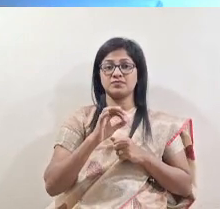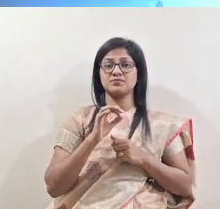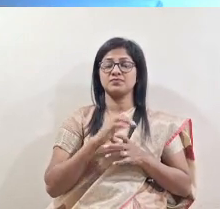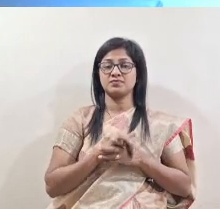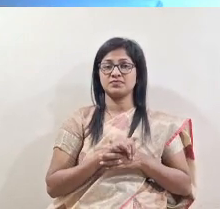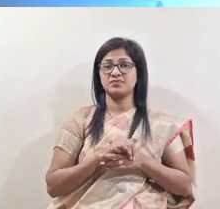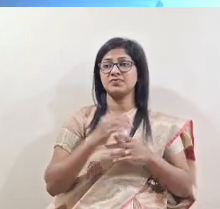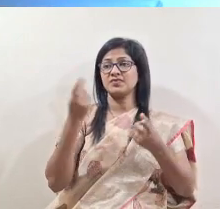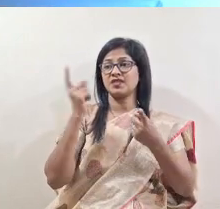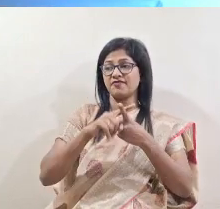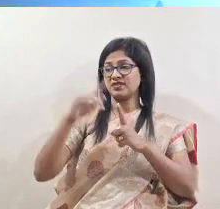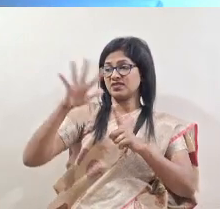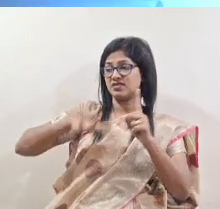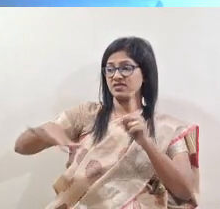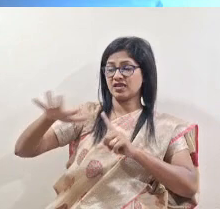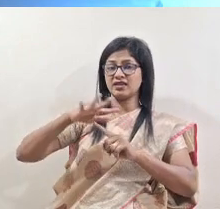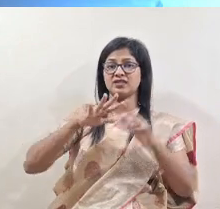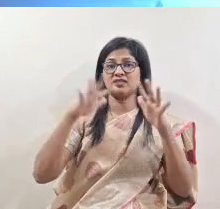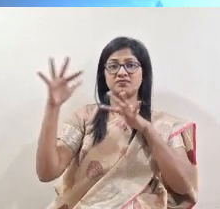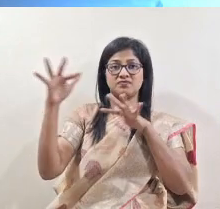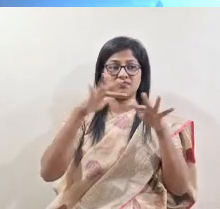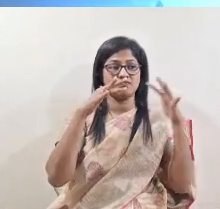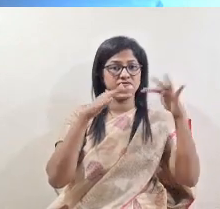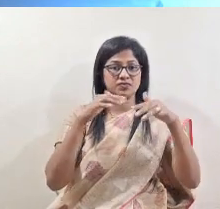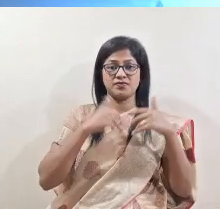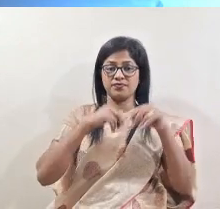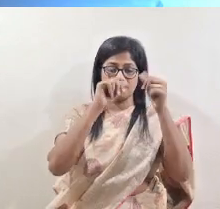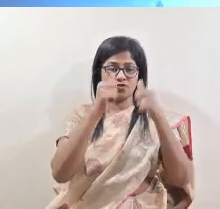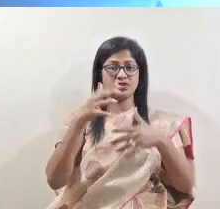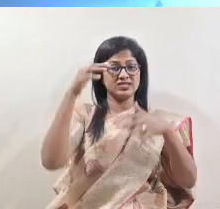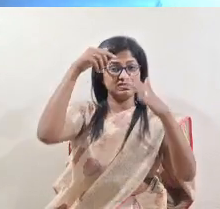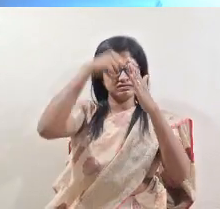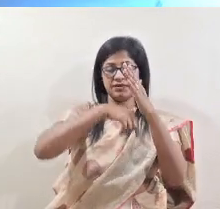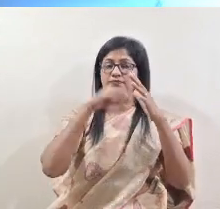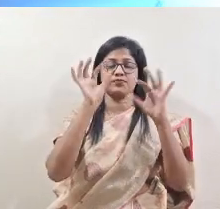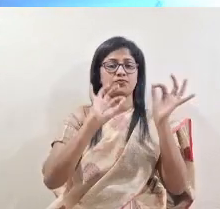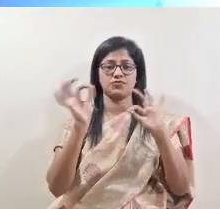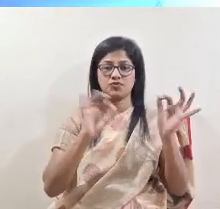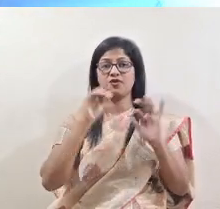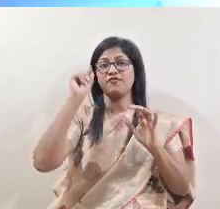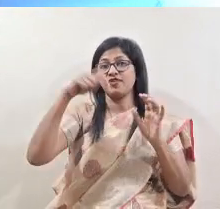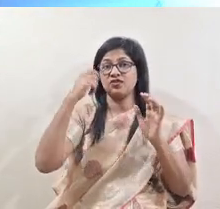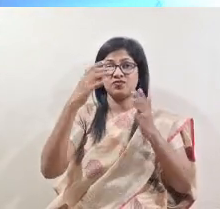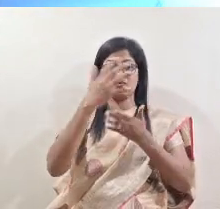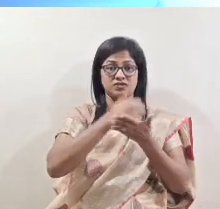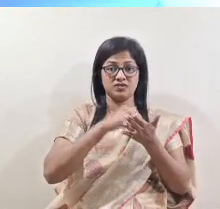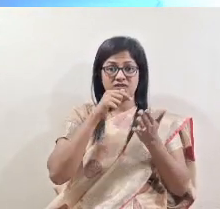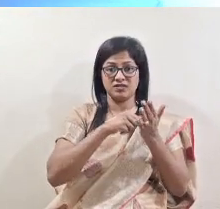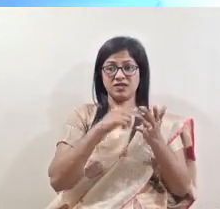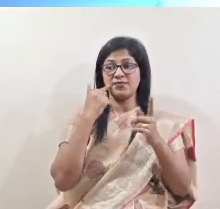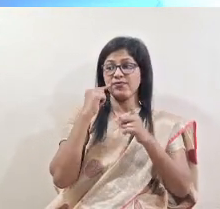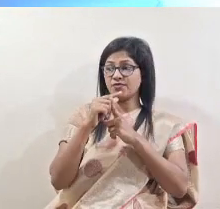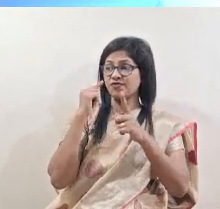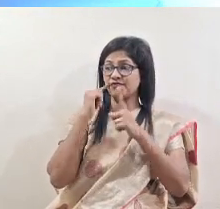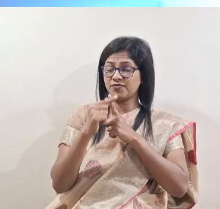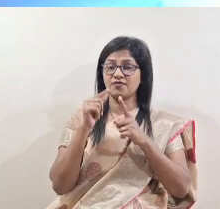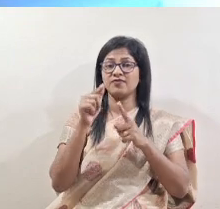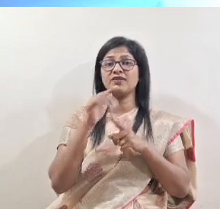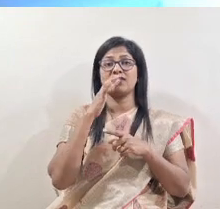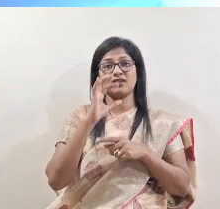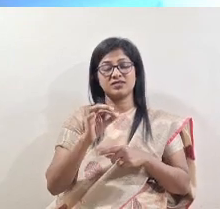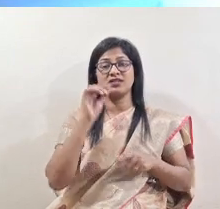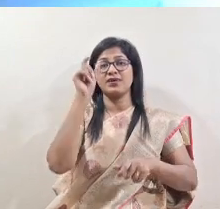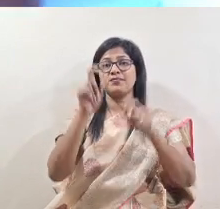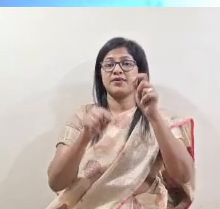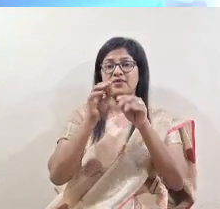not actually included the effect of side attractions to a detail in our model, because in our video data we are not able to find evidence